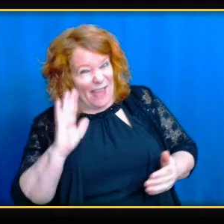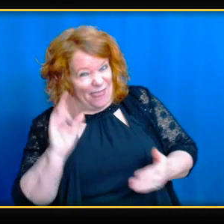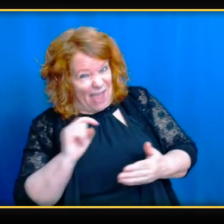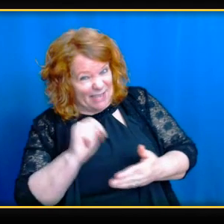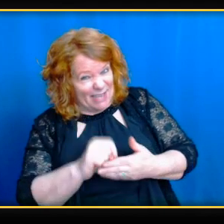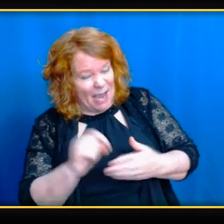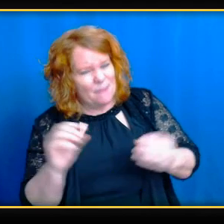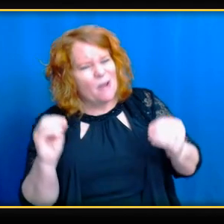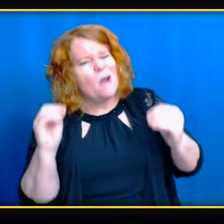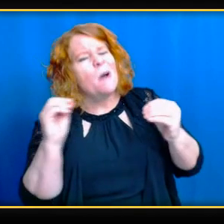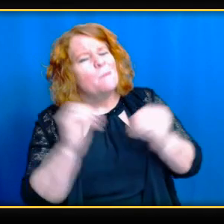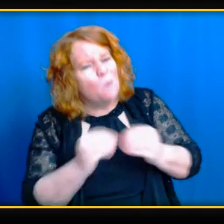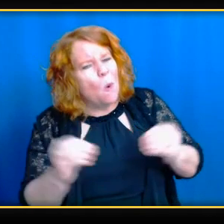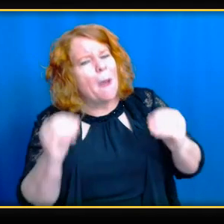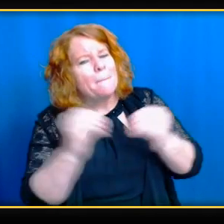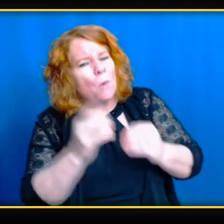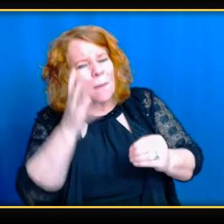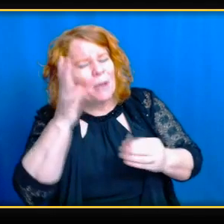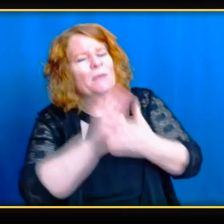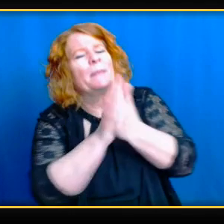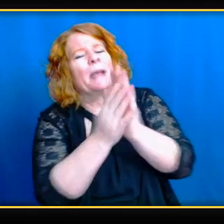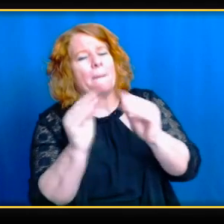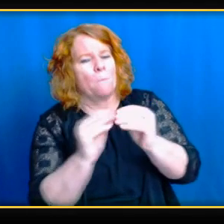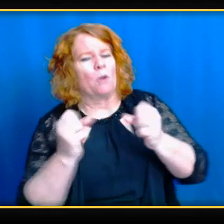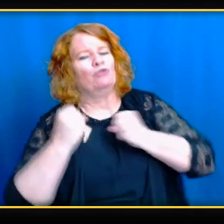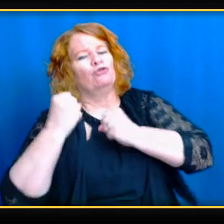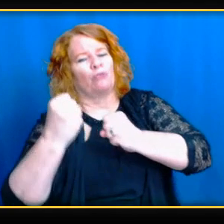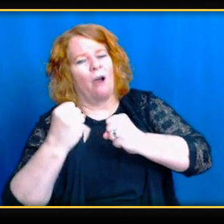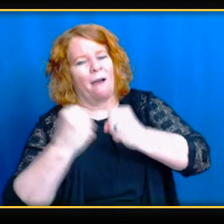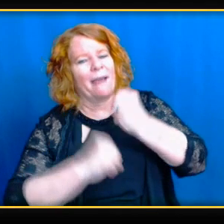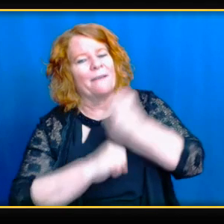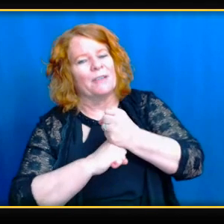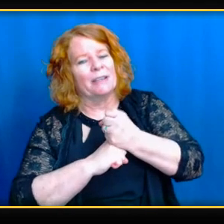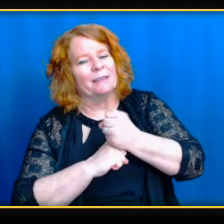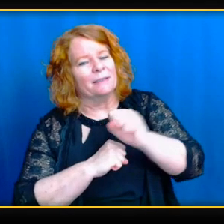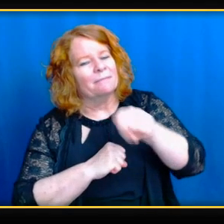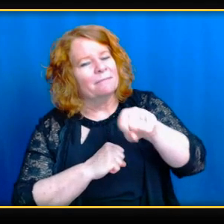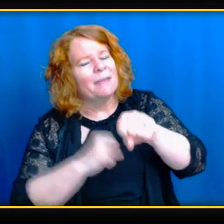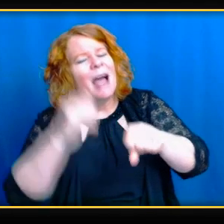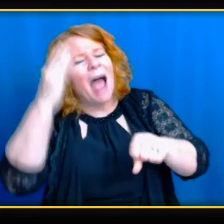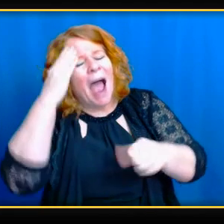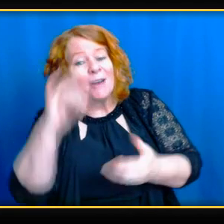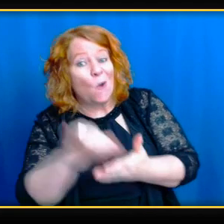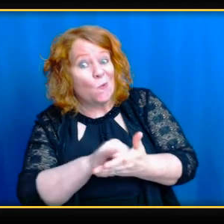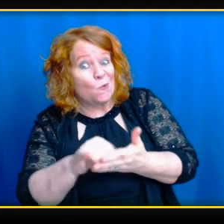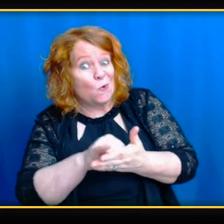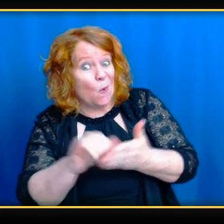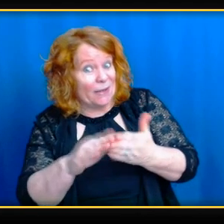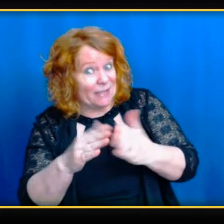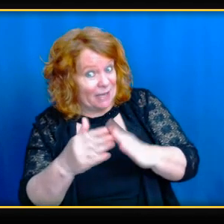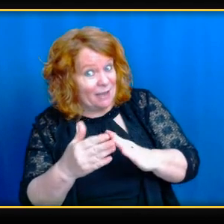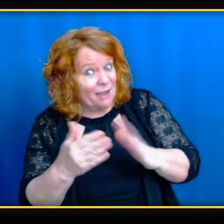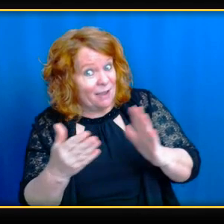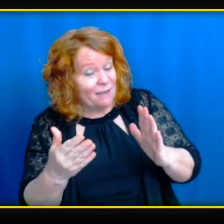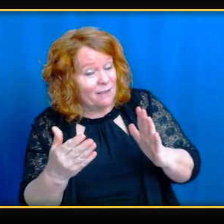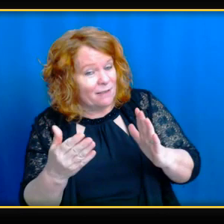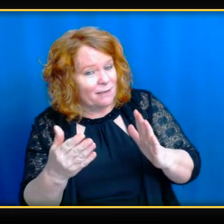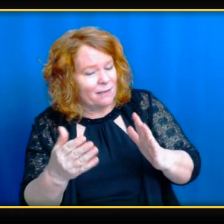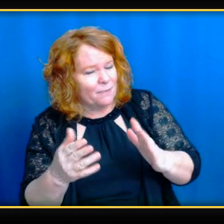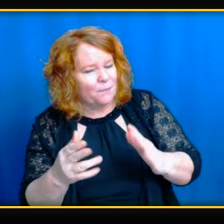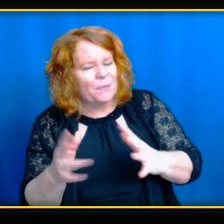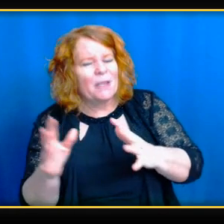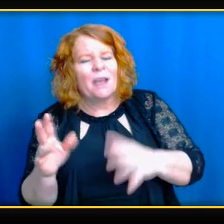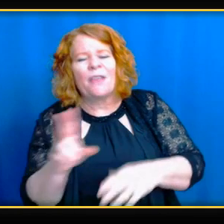were becoming stronger advocates. I know, for example, in New York City, United Cerebral Palsy